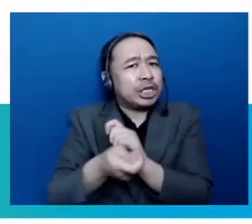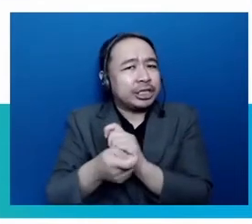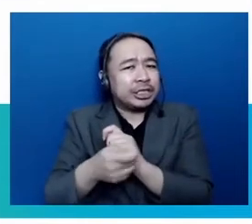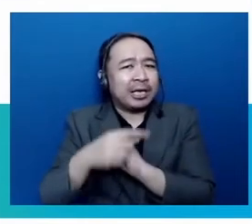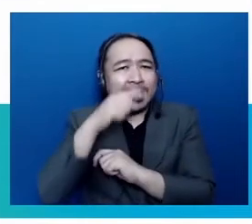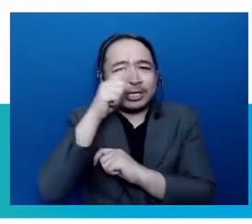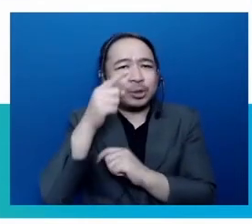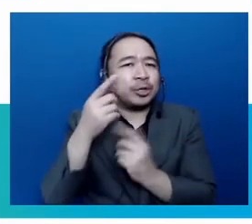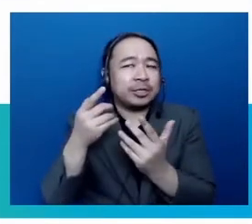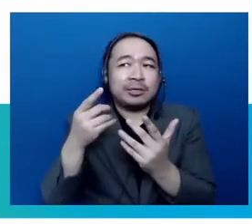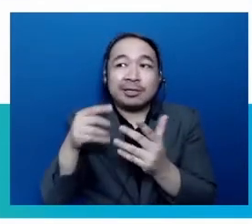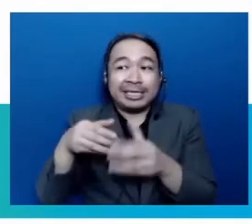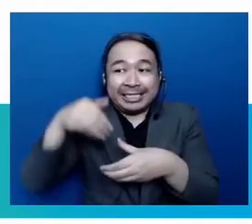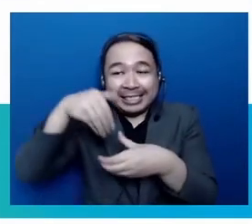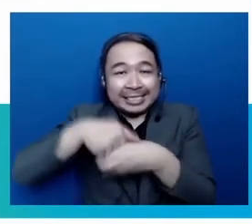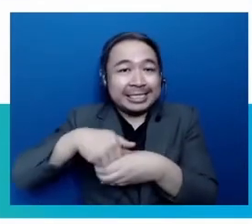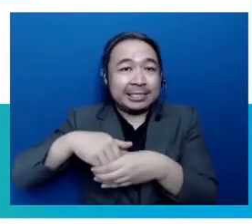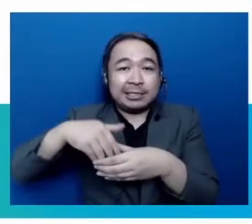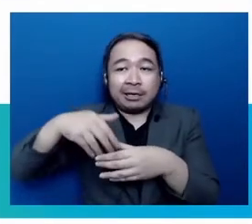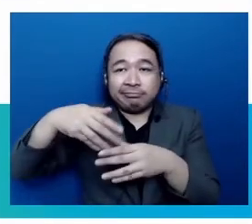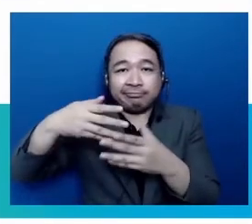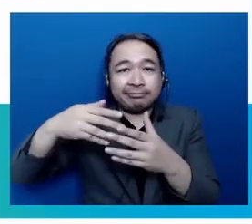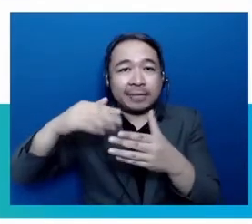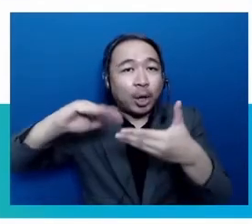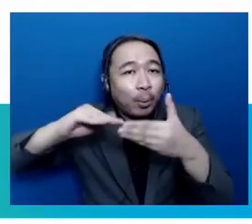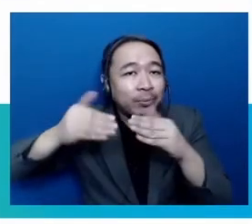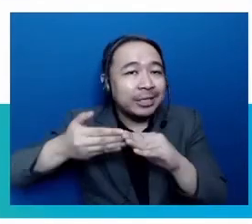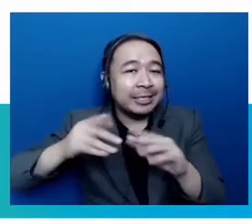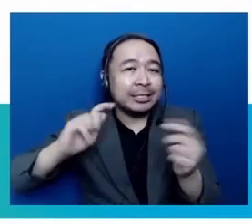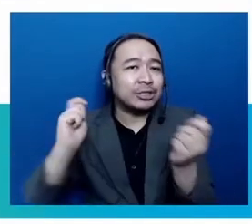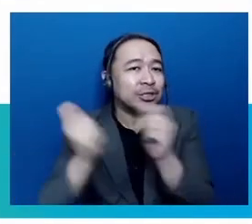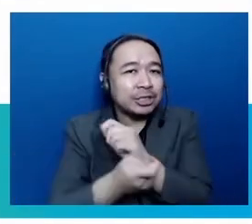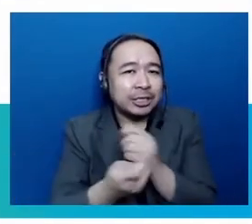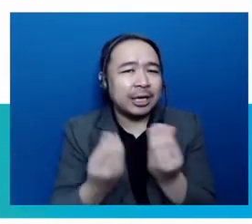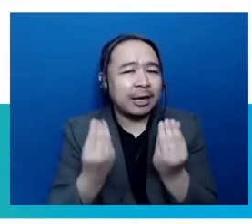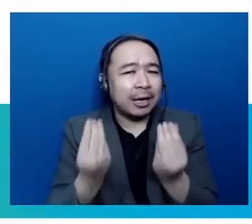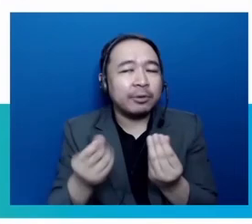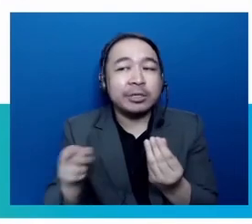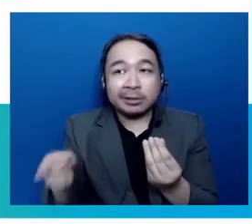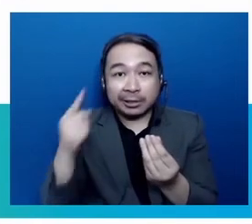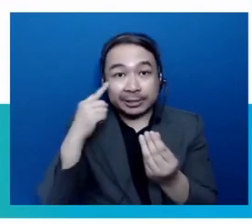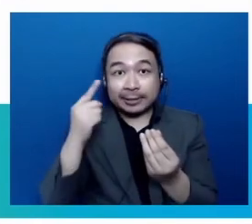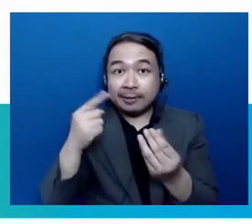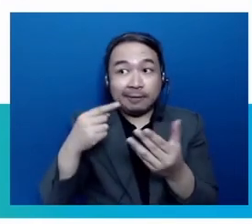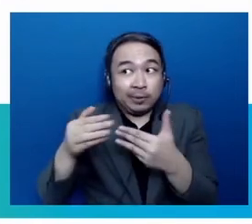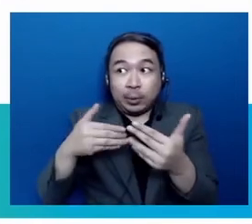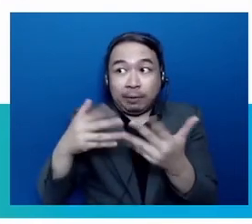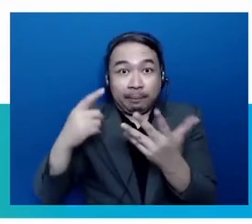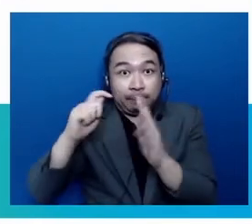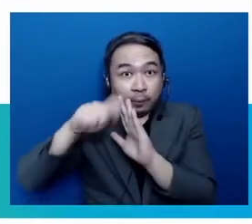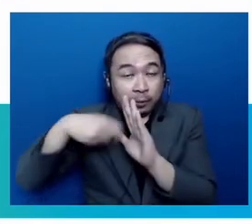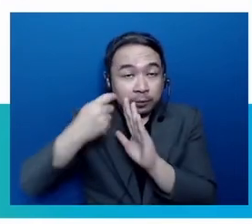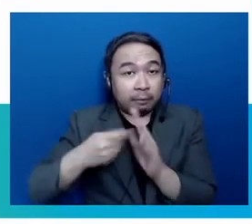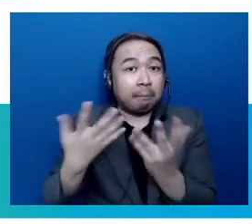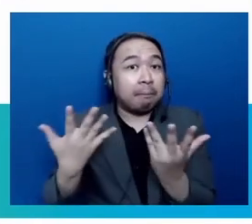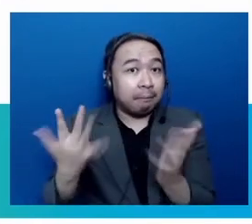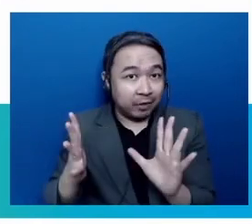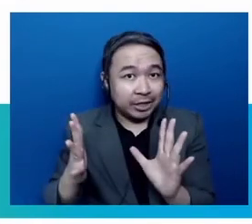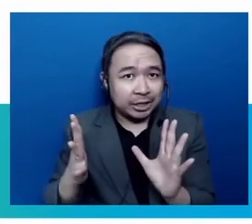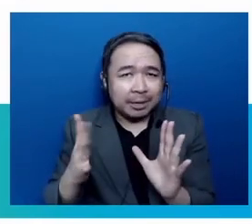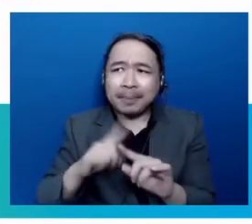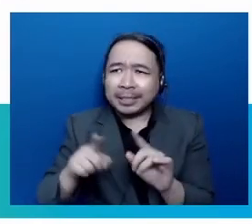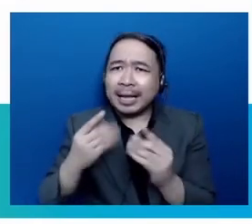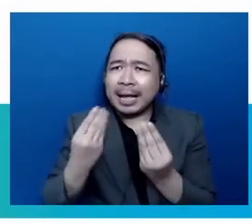institutional change, and really something that sustains for even when the project is done?